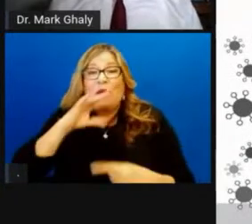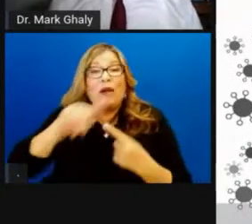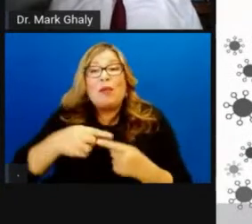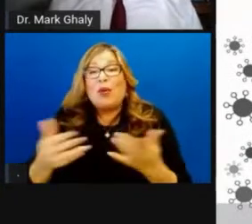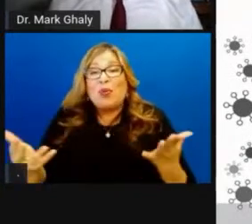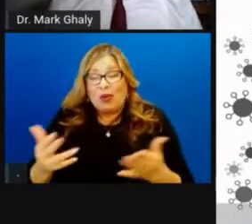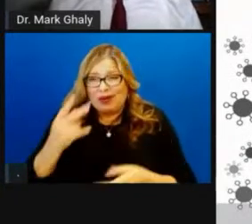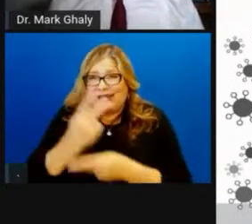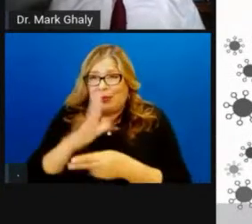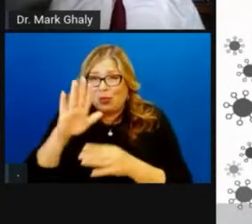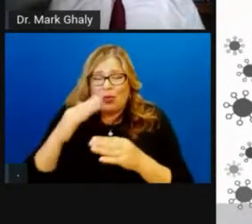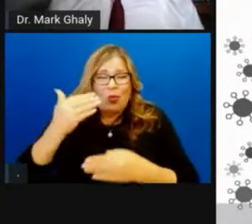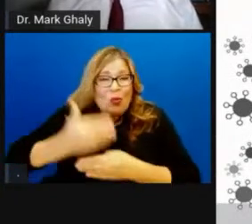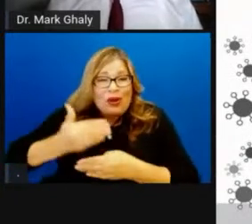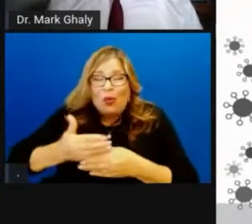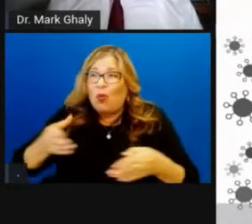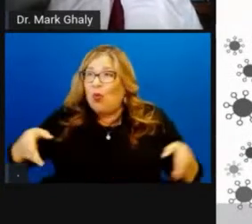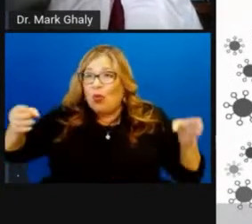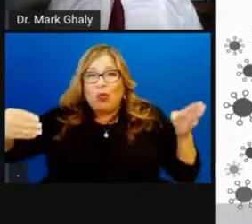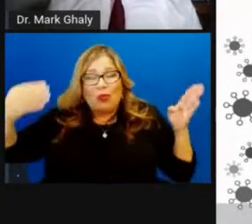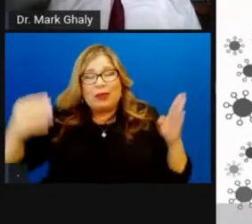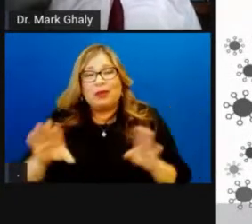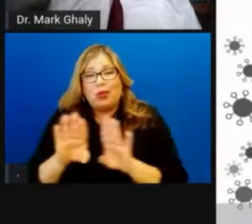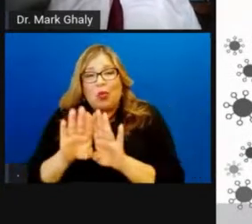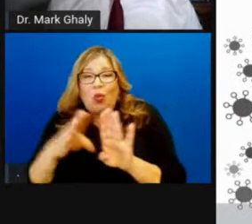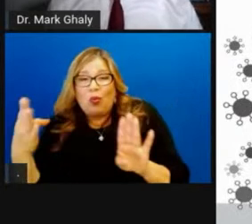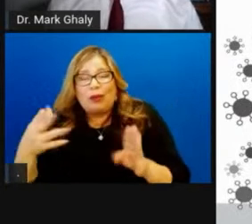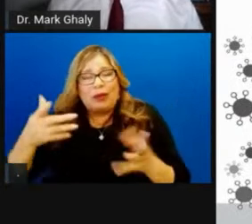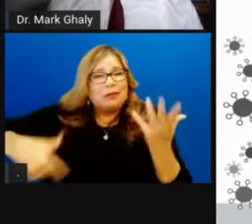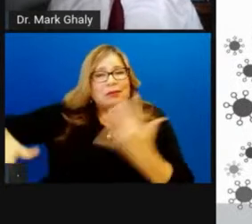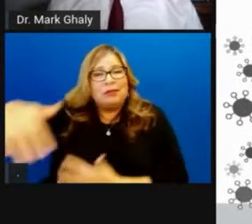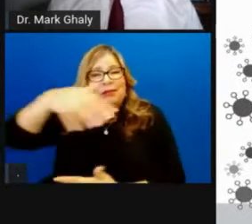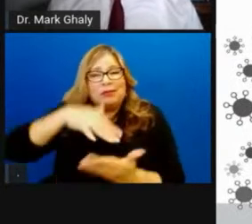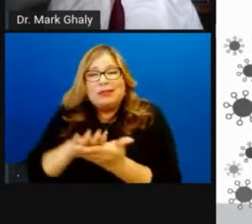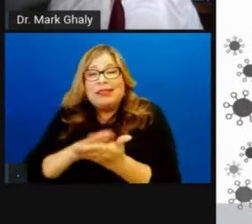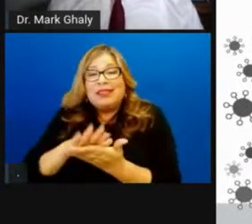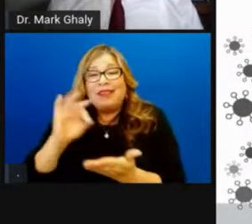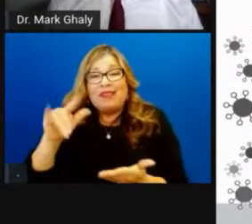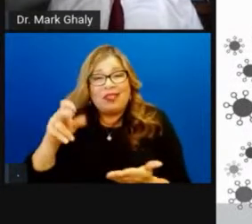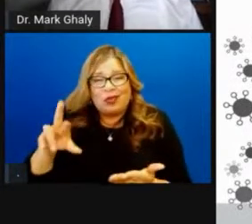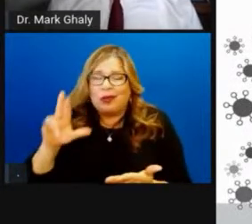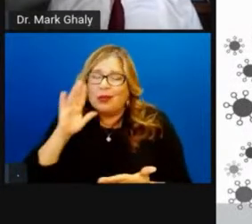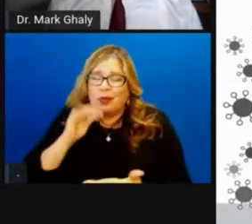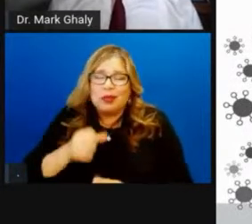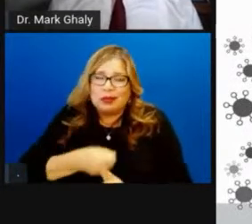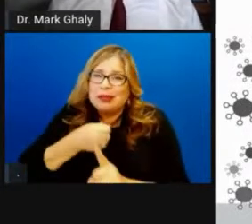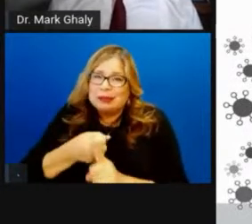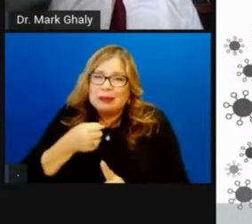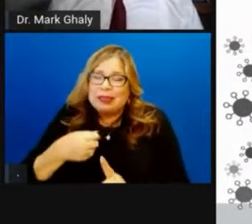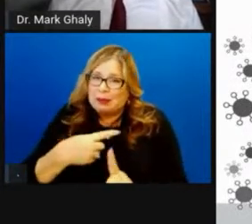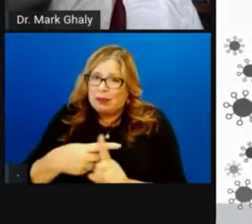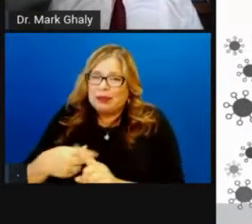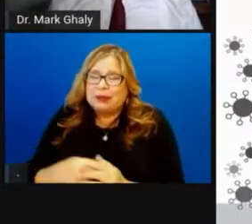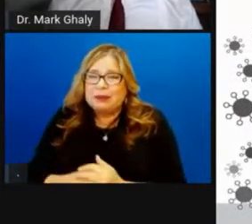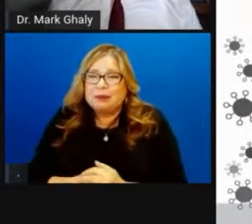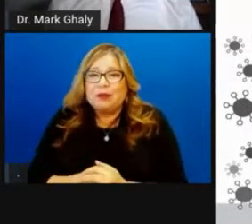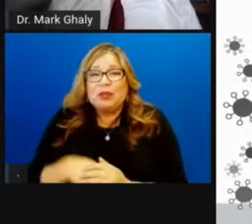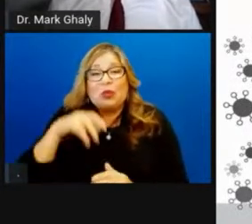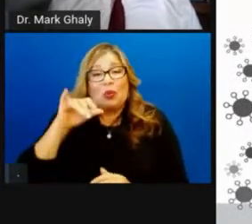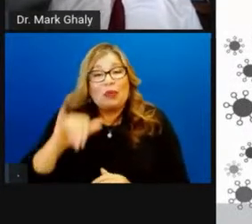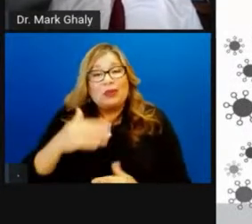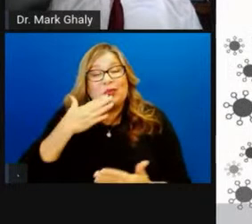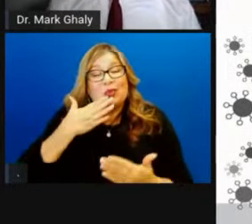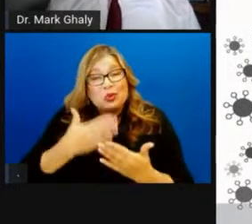in filtration efforts can really make a difference. And this has been and continues to be a core strategy here in